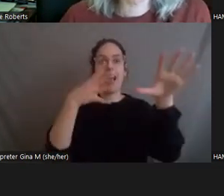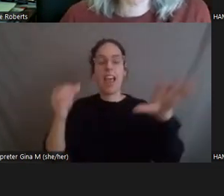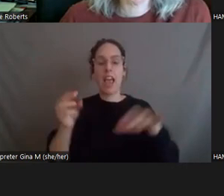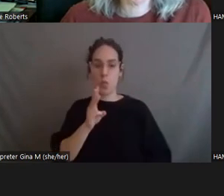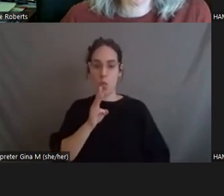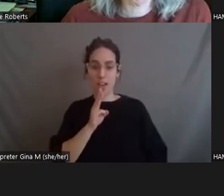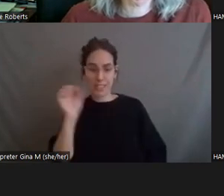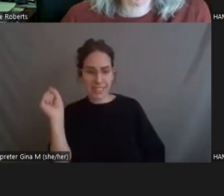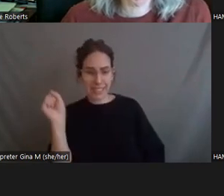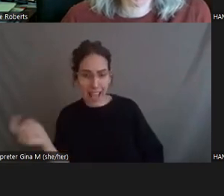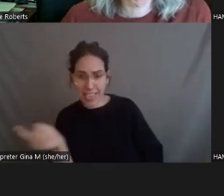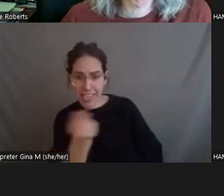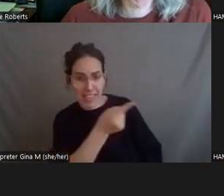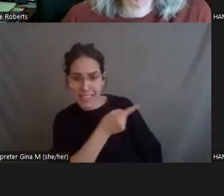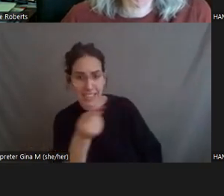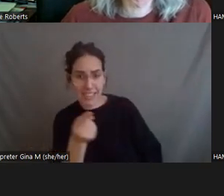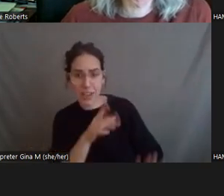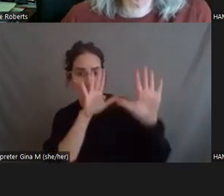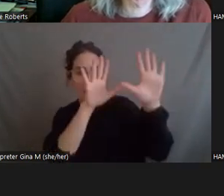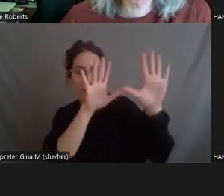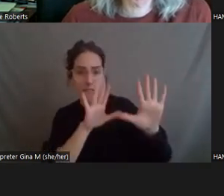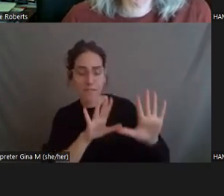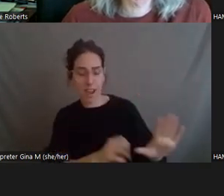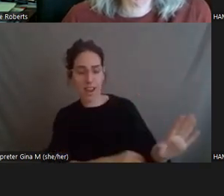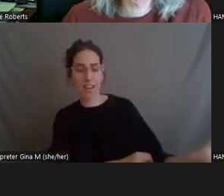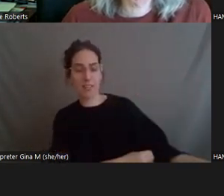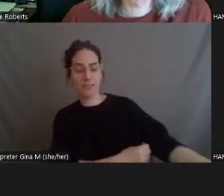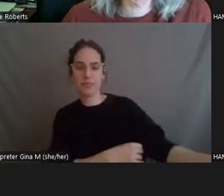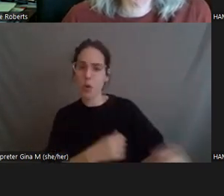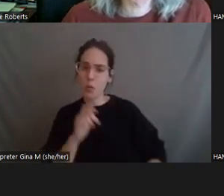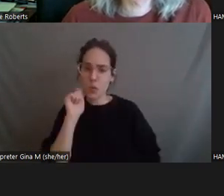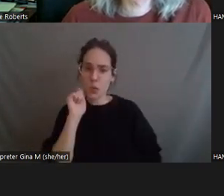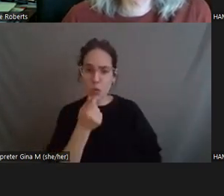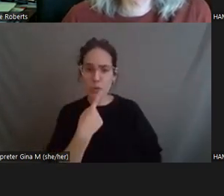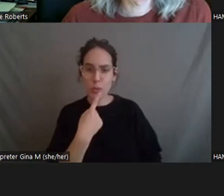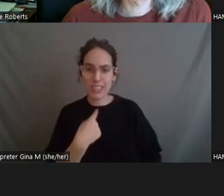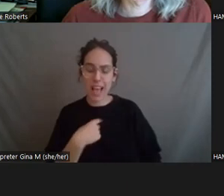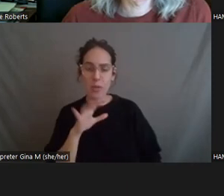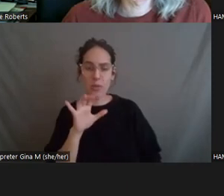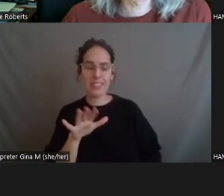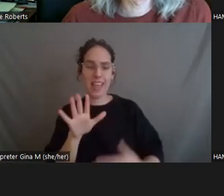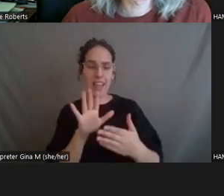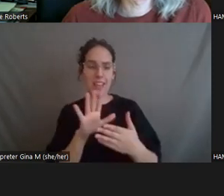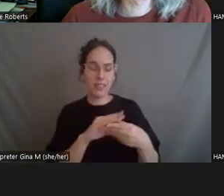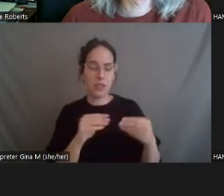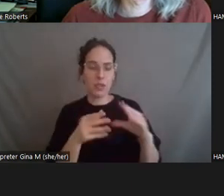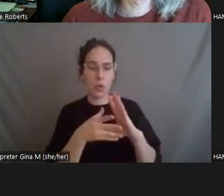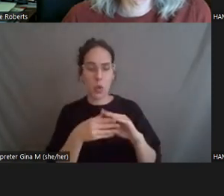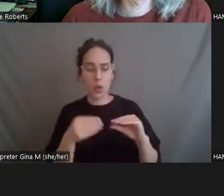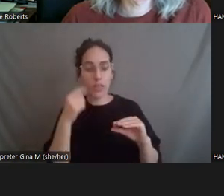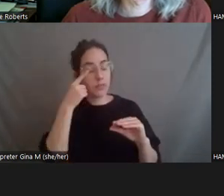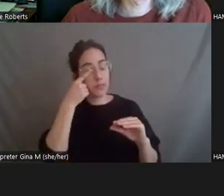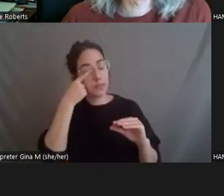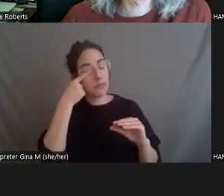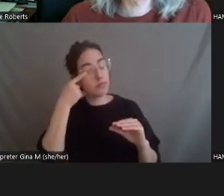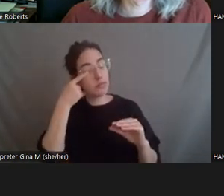Yeah, these are fabulous. And it's so cool to hear kind of the story behind it. Lake Michigan, where you live, these are things that you've